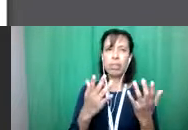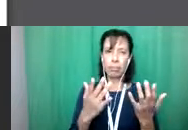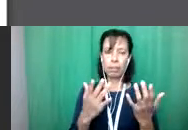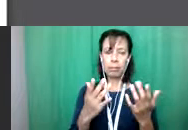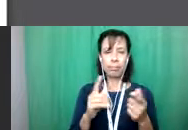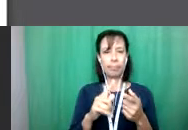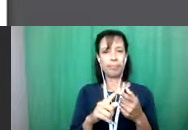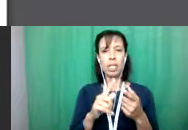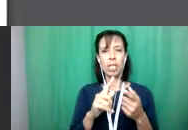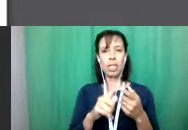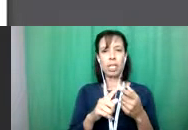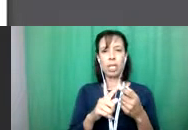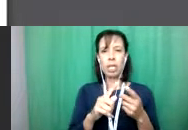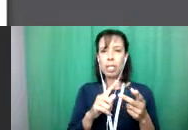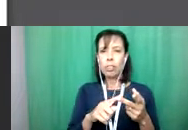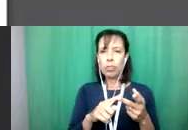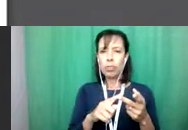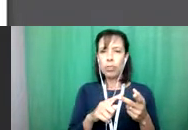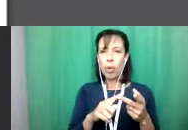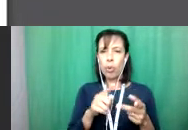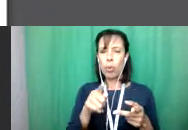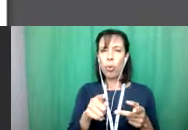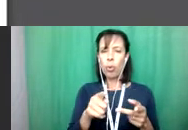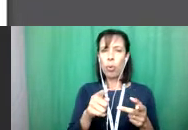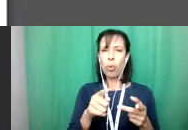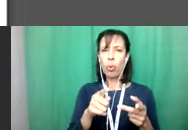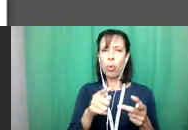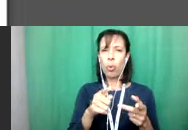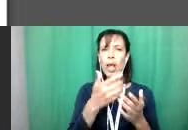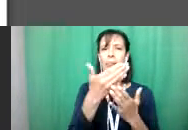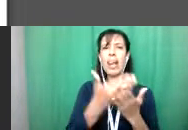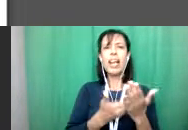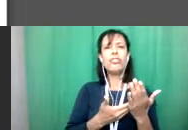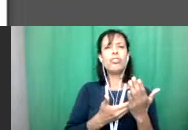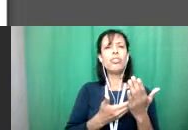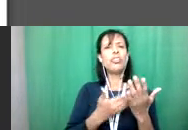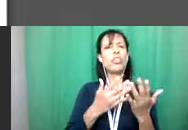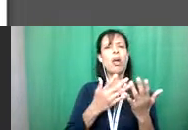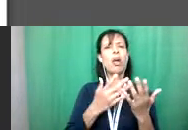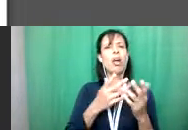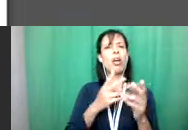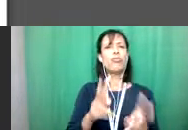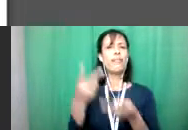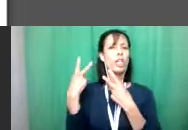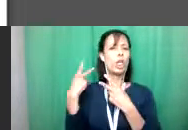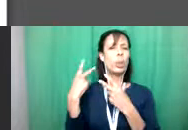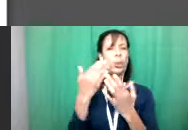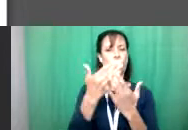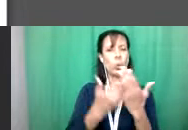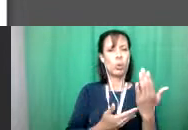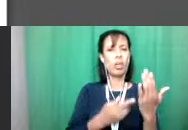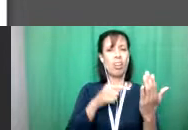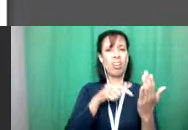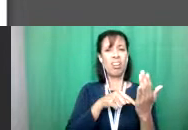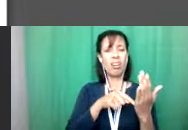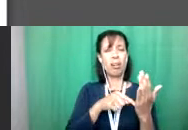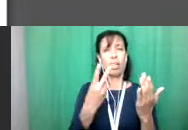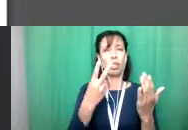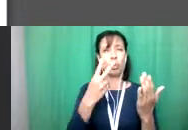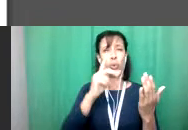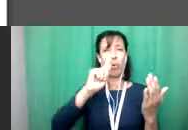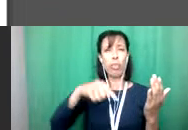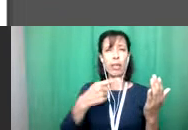of approximately 2,000 words. So already you see that the literature review is a really important part. It's nearly a third of